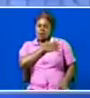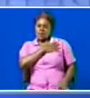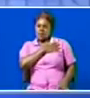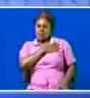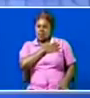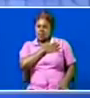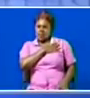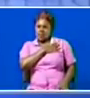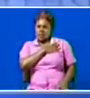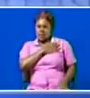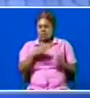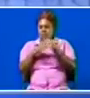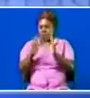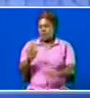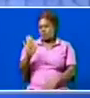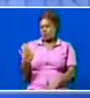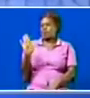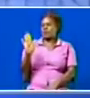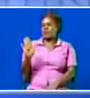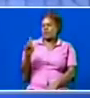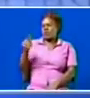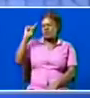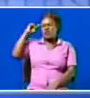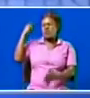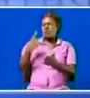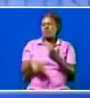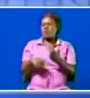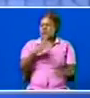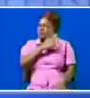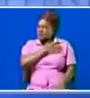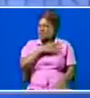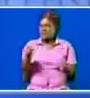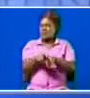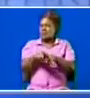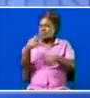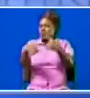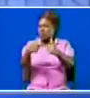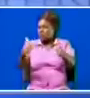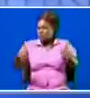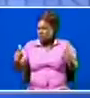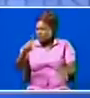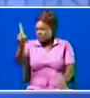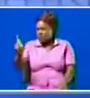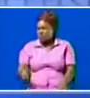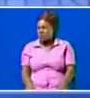as one of NASA's core principle, what do you think of this? Is NASA still holding?